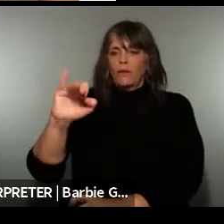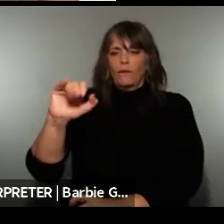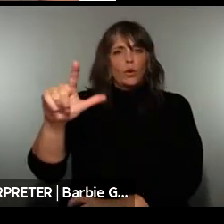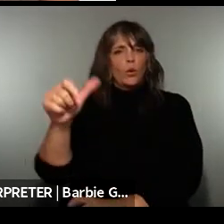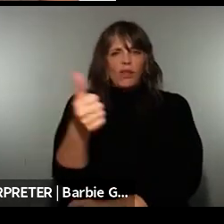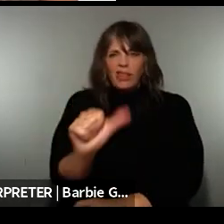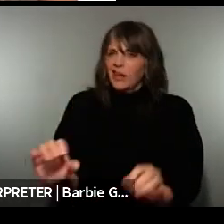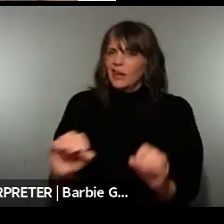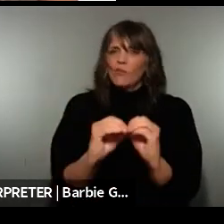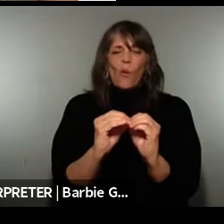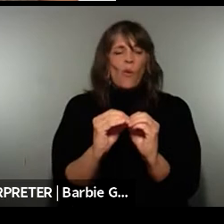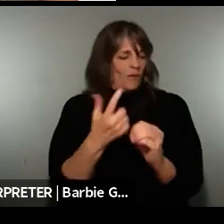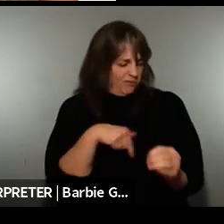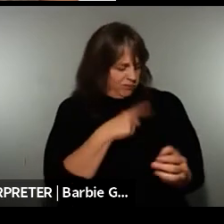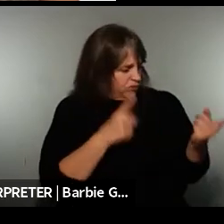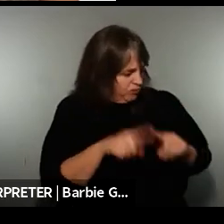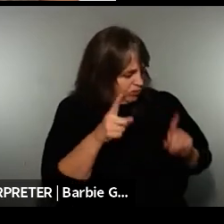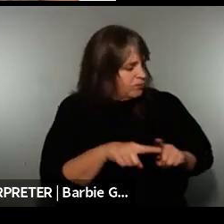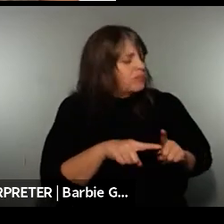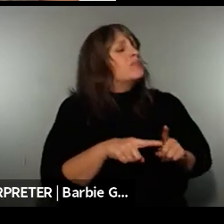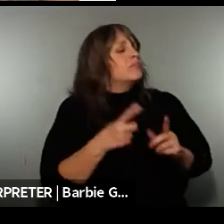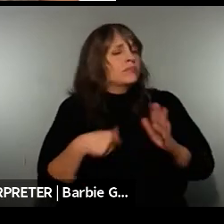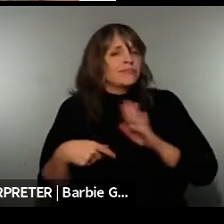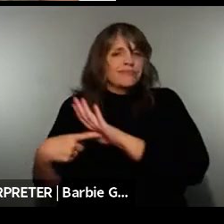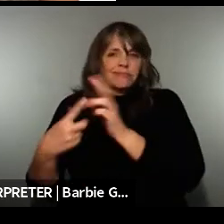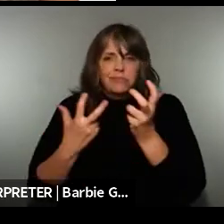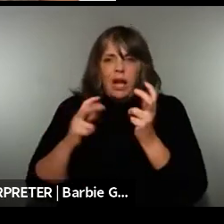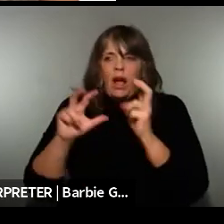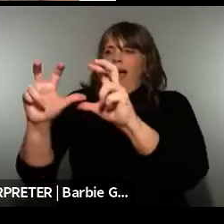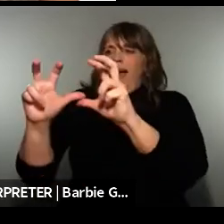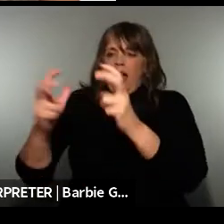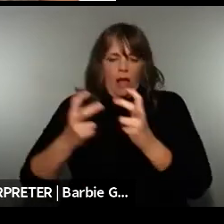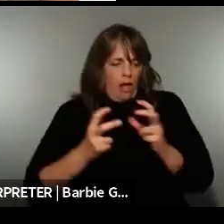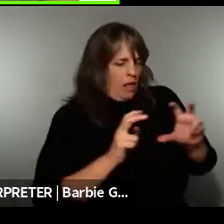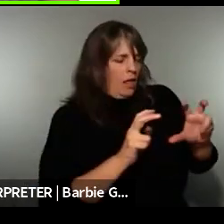it is doable. You know, it is not the impossible. So